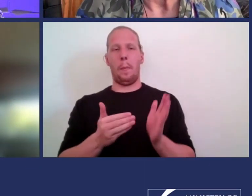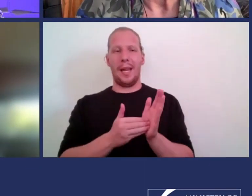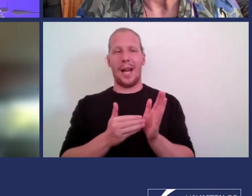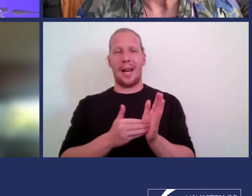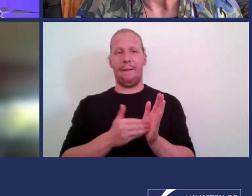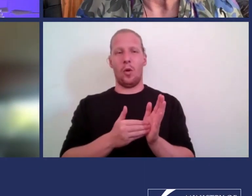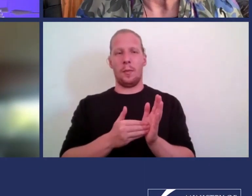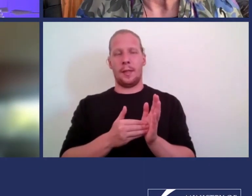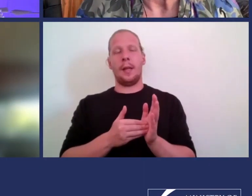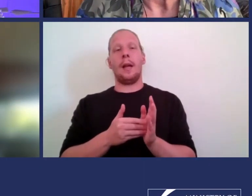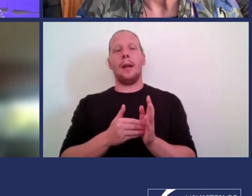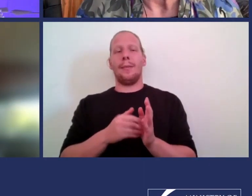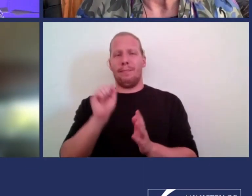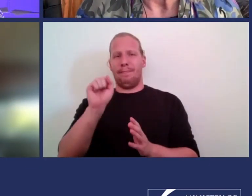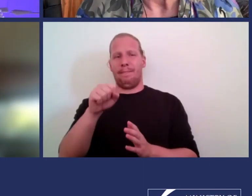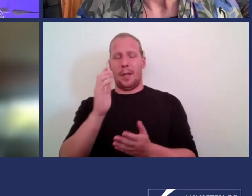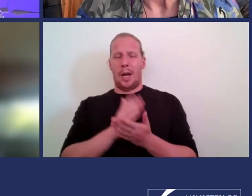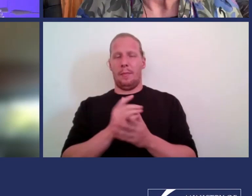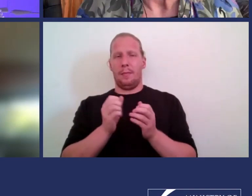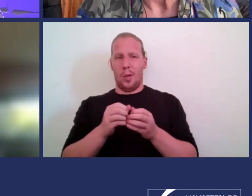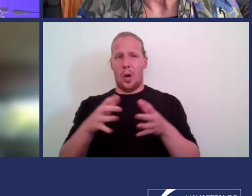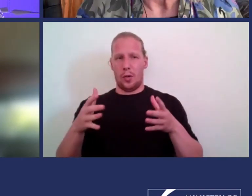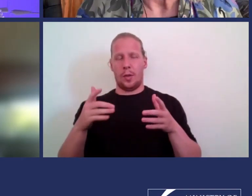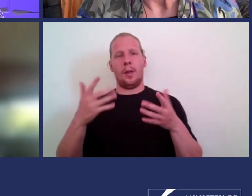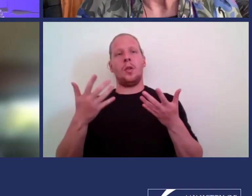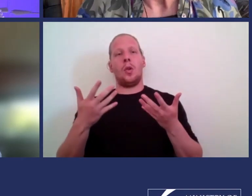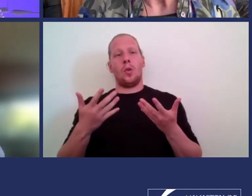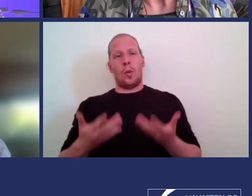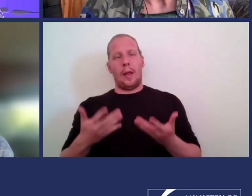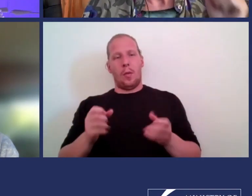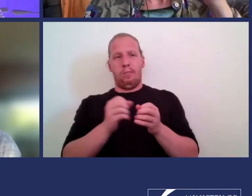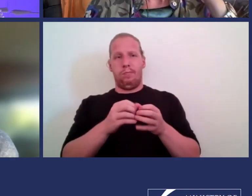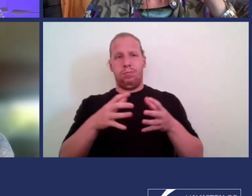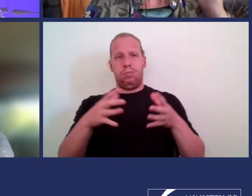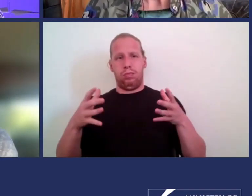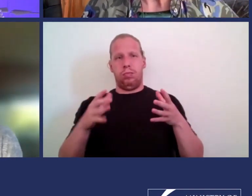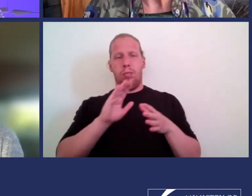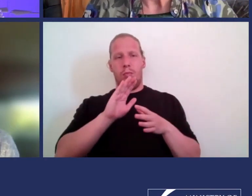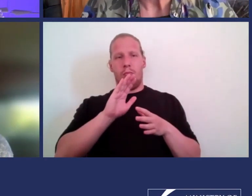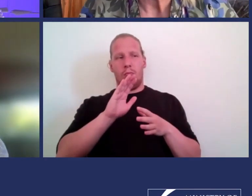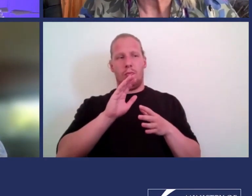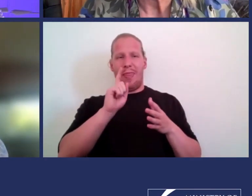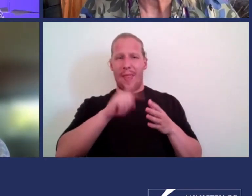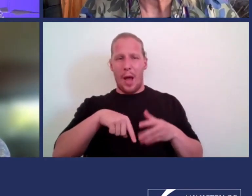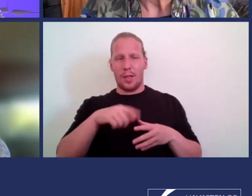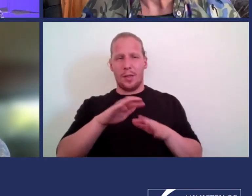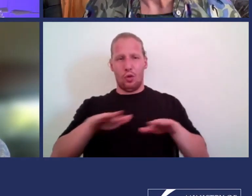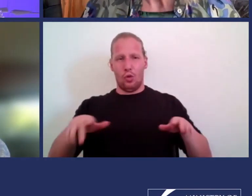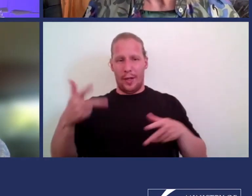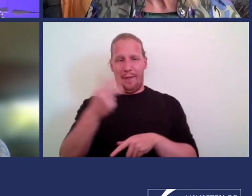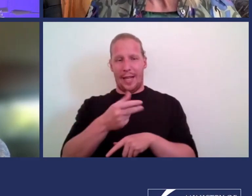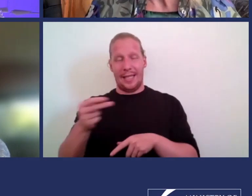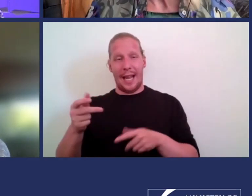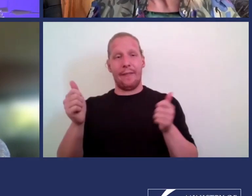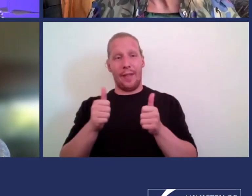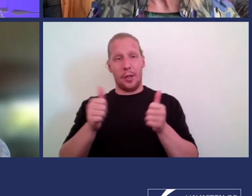124,000 tamariki have been vaccinated in Aotearoa. But for those, let's talk strategies now for some parents who are, you know, want